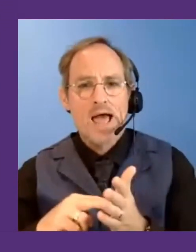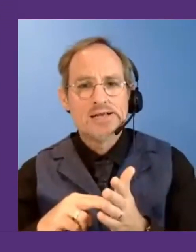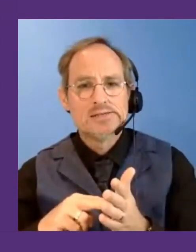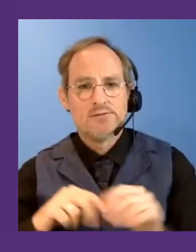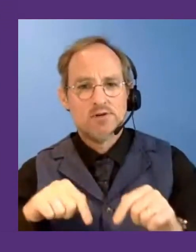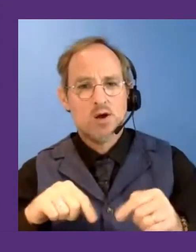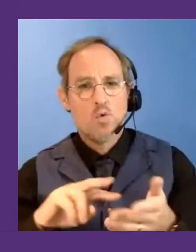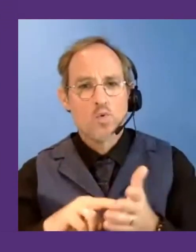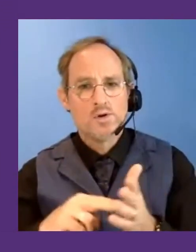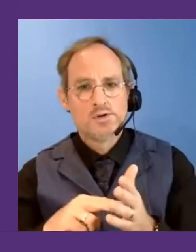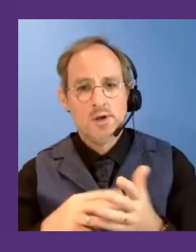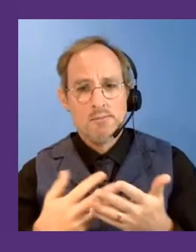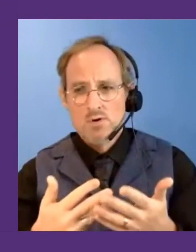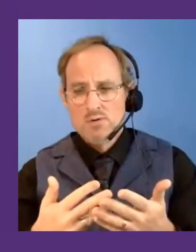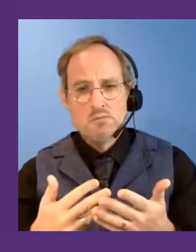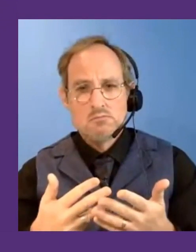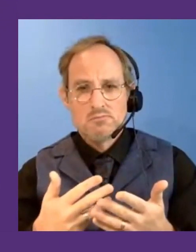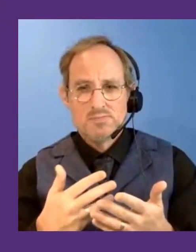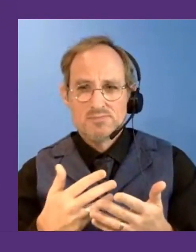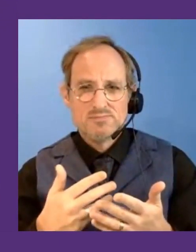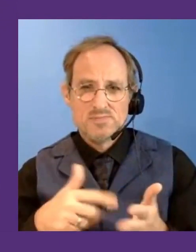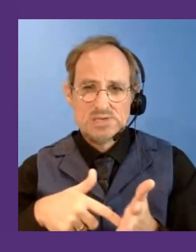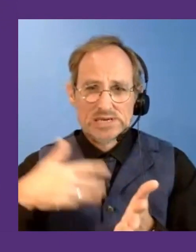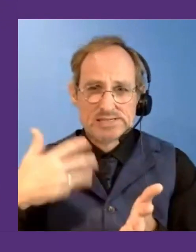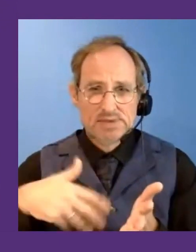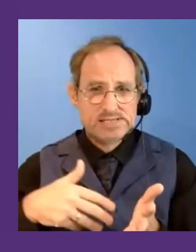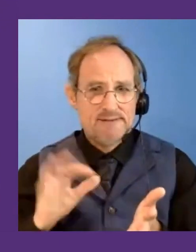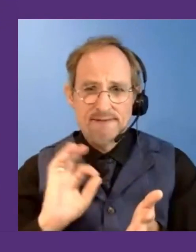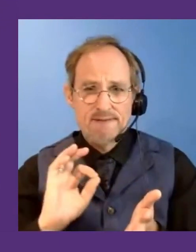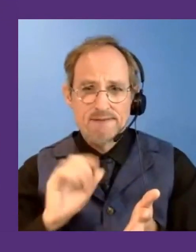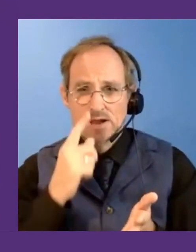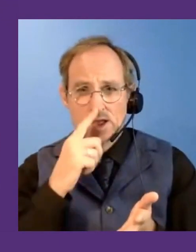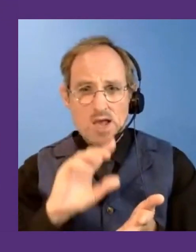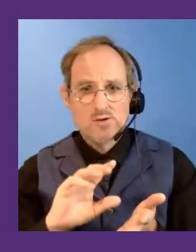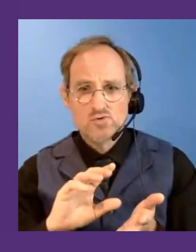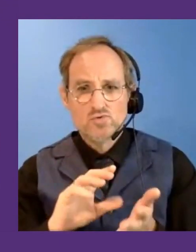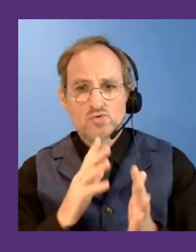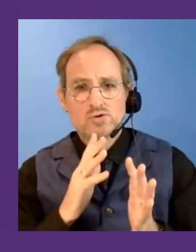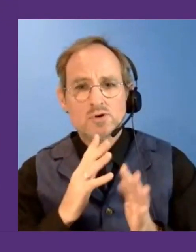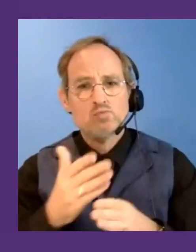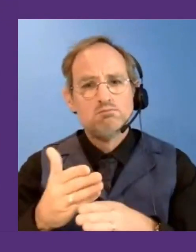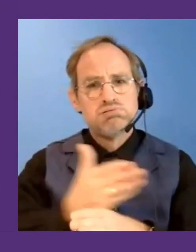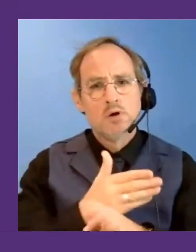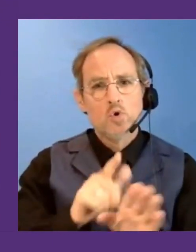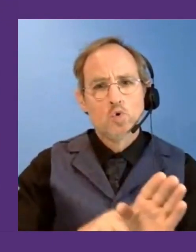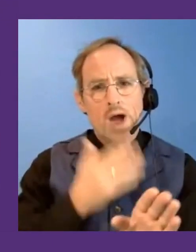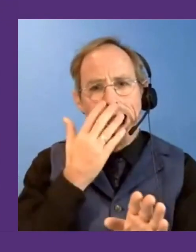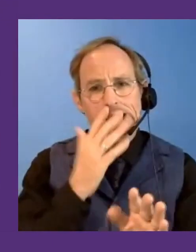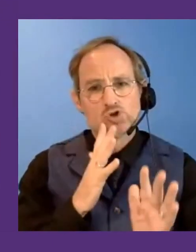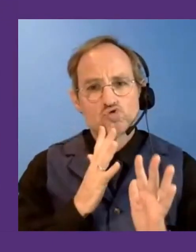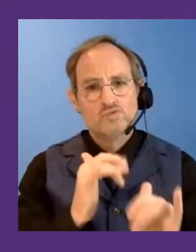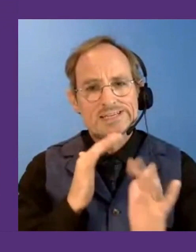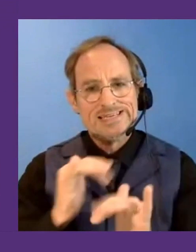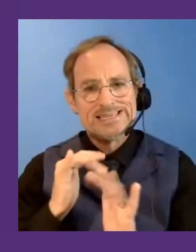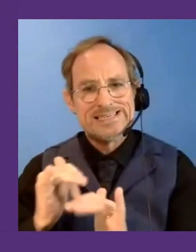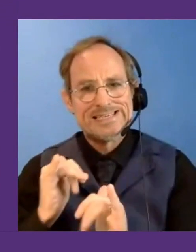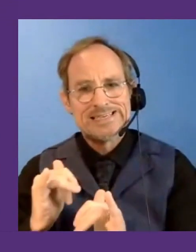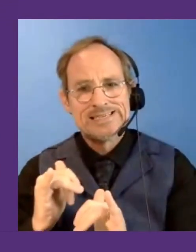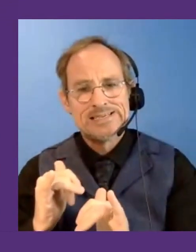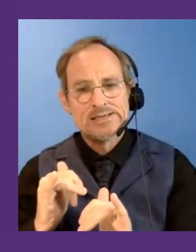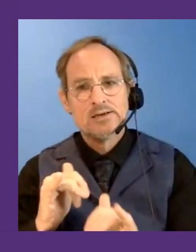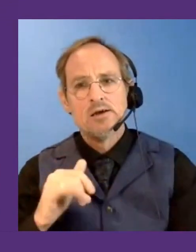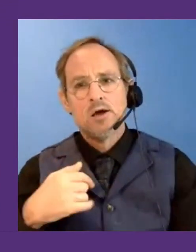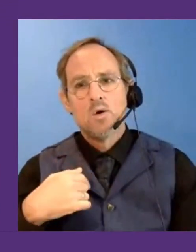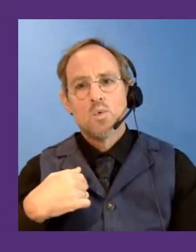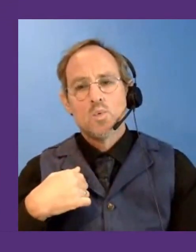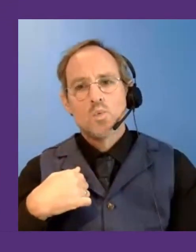for not a lot of money, we can give people screening at a much younger age. And it's kind of the arguments, because somebody's